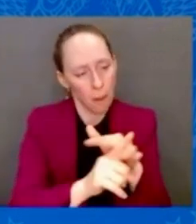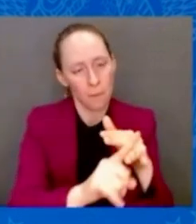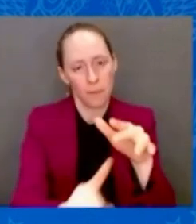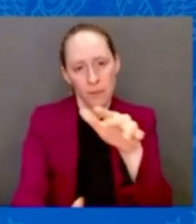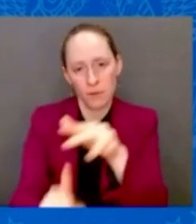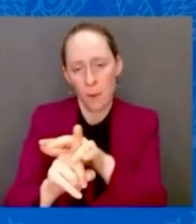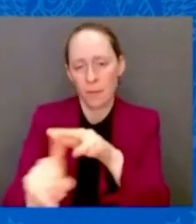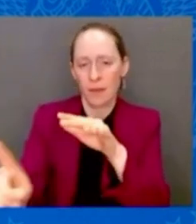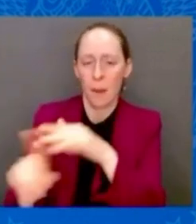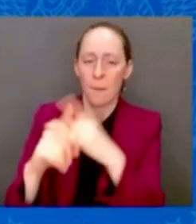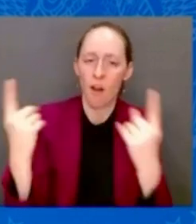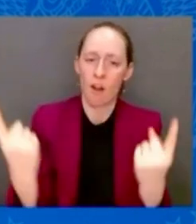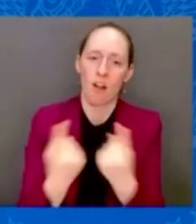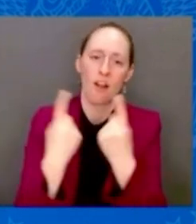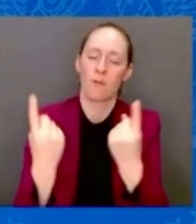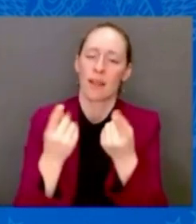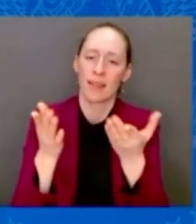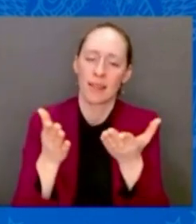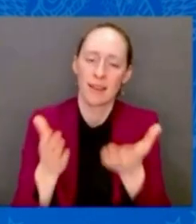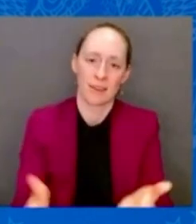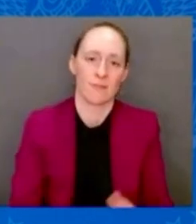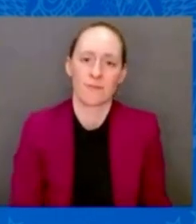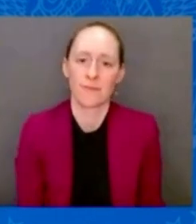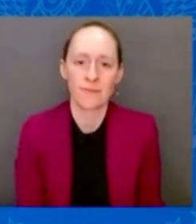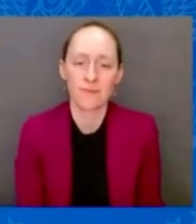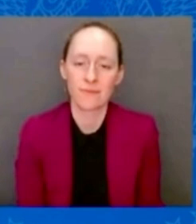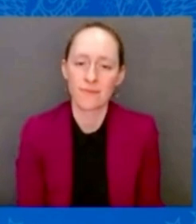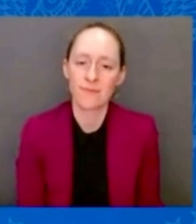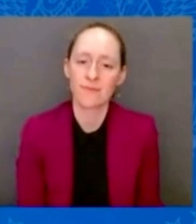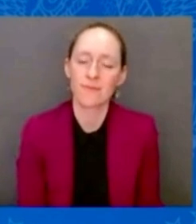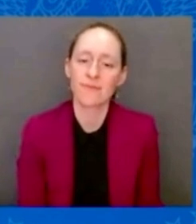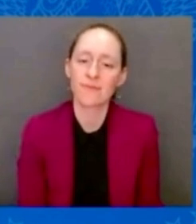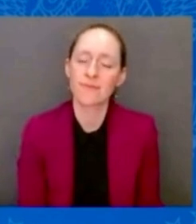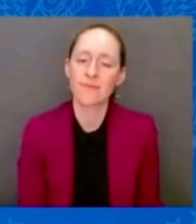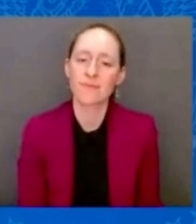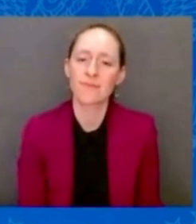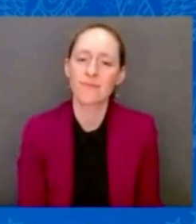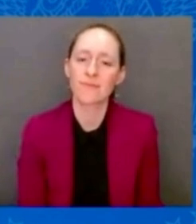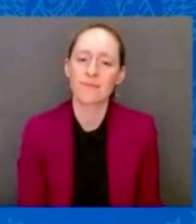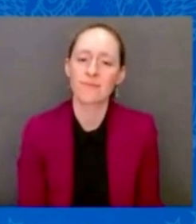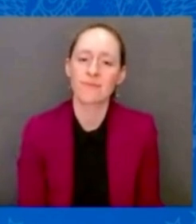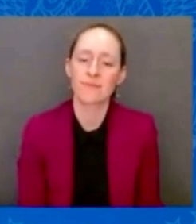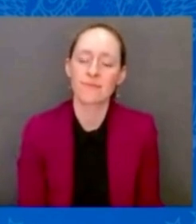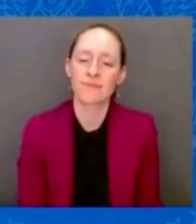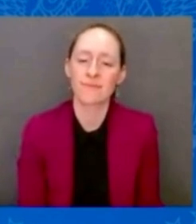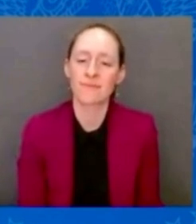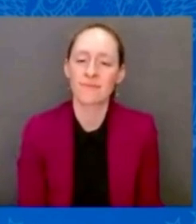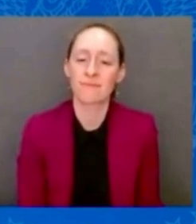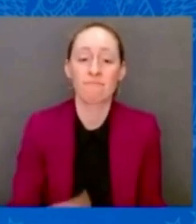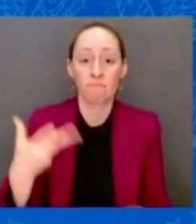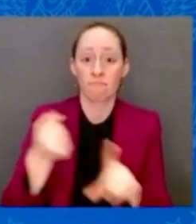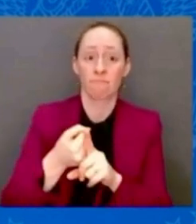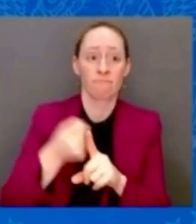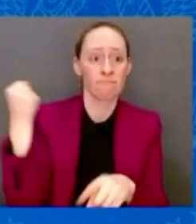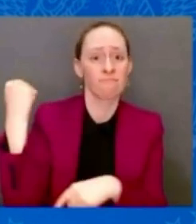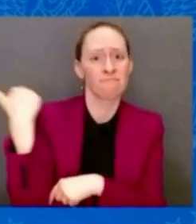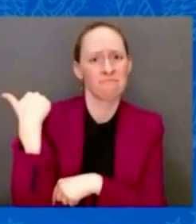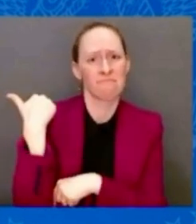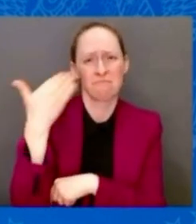firefighters pulling people from that wreckage when I was down there. When mass shootings ripped through communities from Michigan State University to Monterey Park